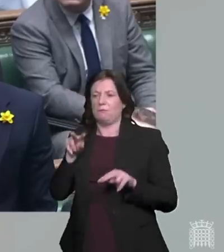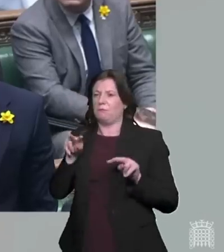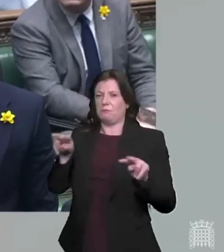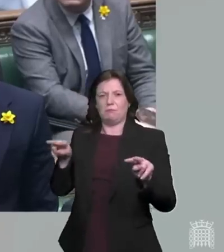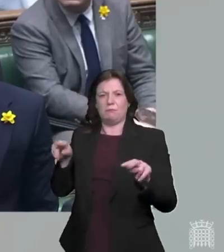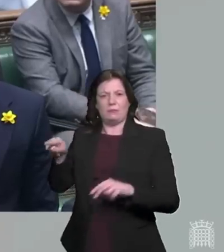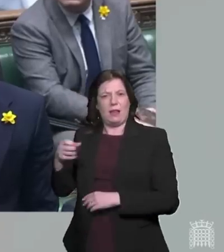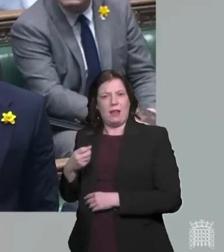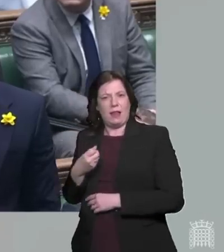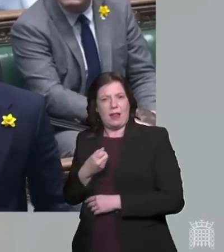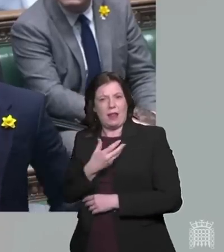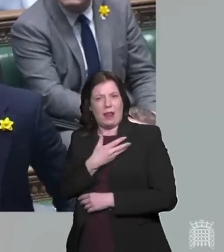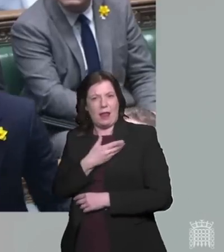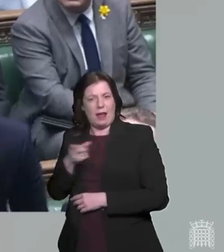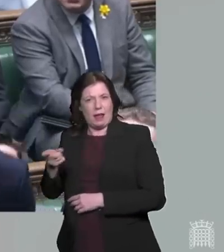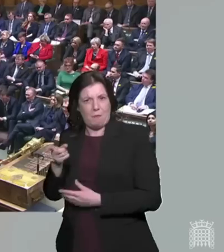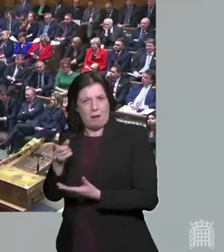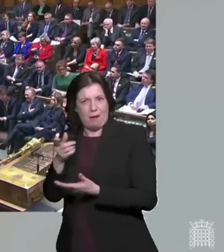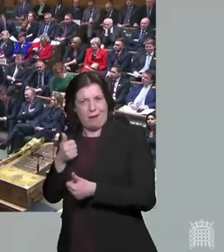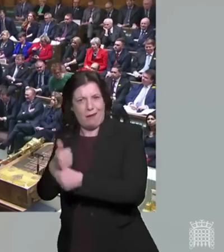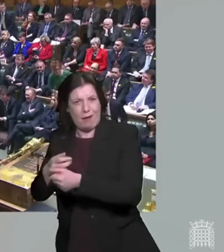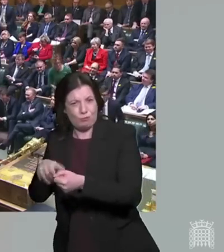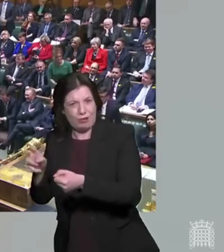Labour Party believe in Brexit more than he does?